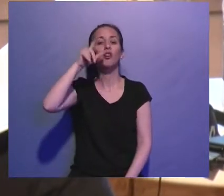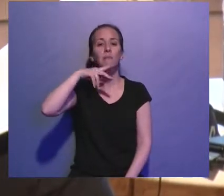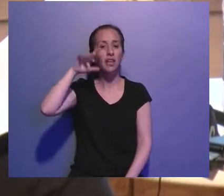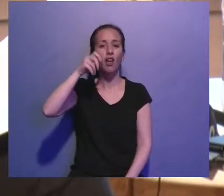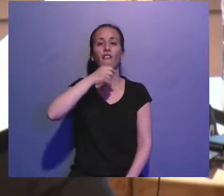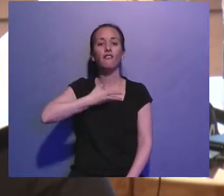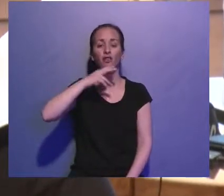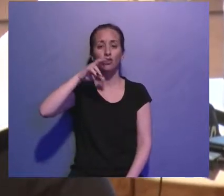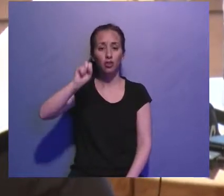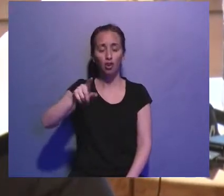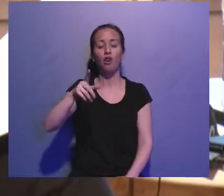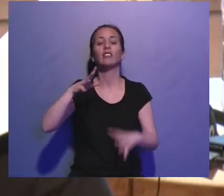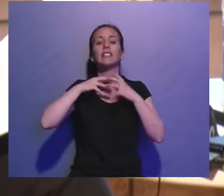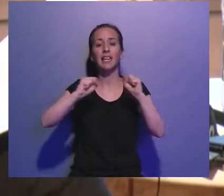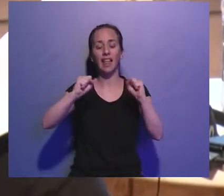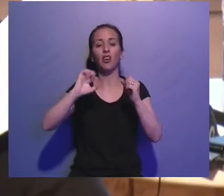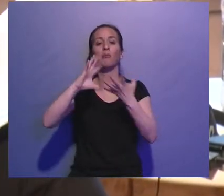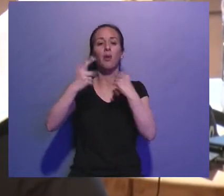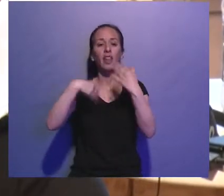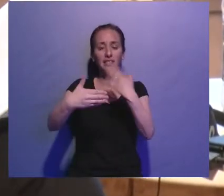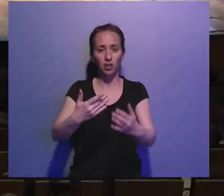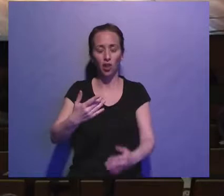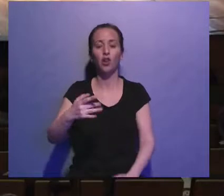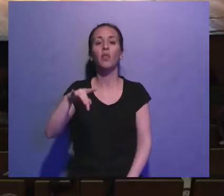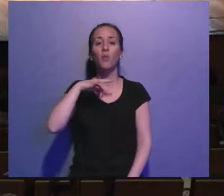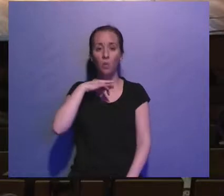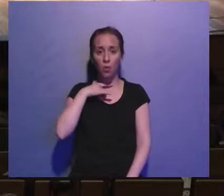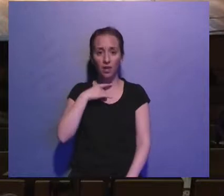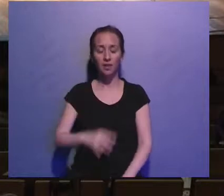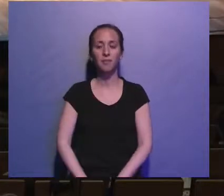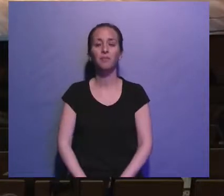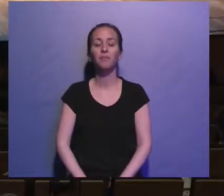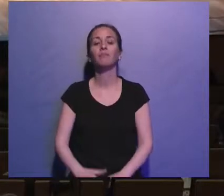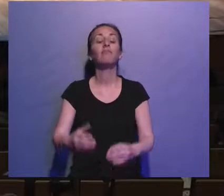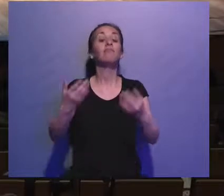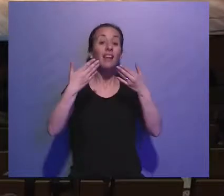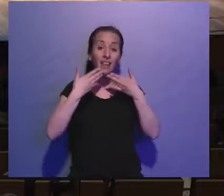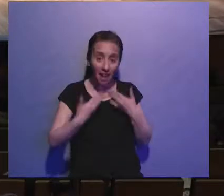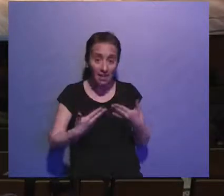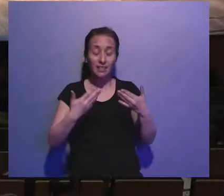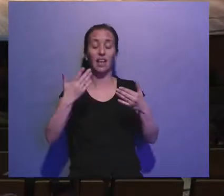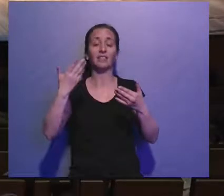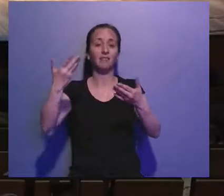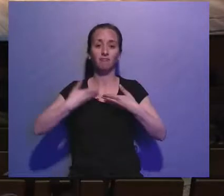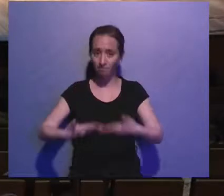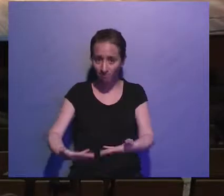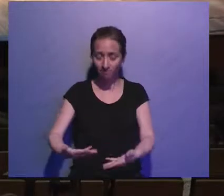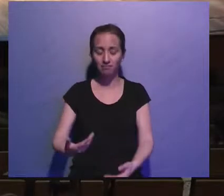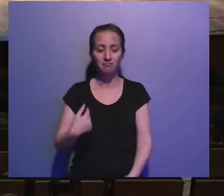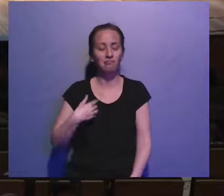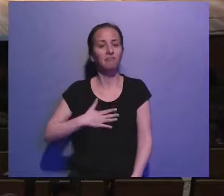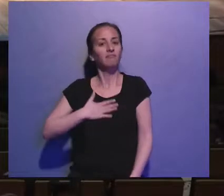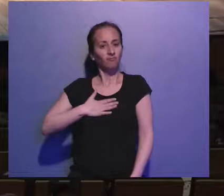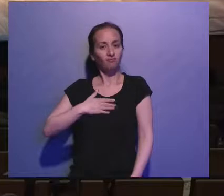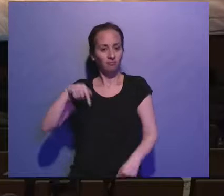peculiarities. Carlos Romeo Alfonso, who is the Secretary for Modernization in the province of Jujuy, will have the floor. Thank you for the invitation.